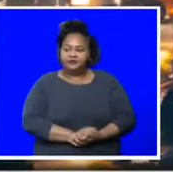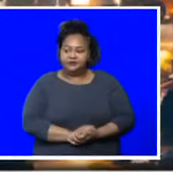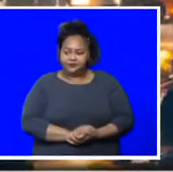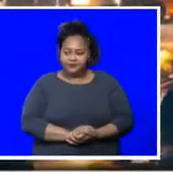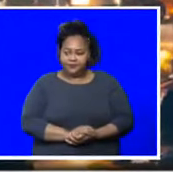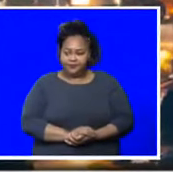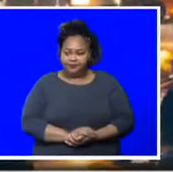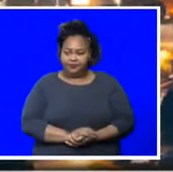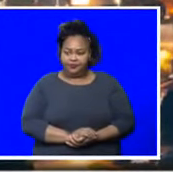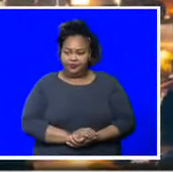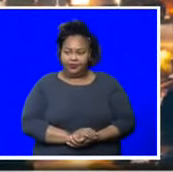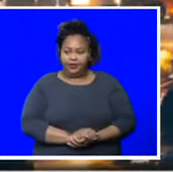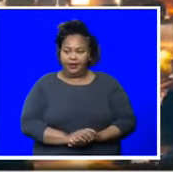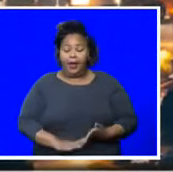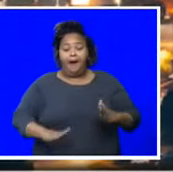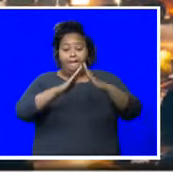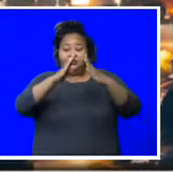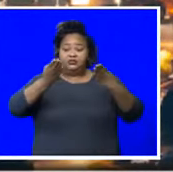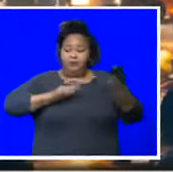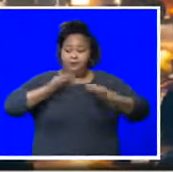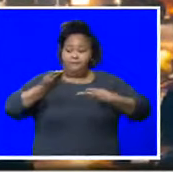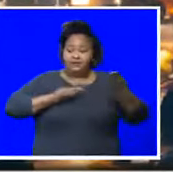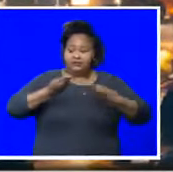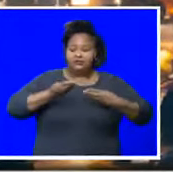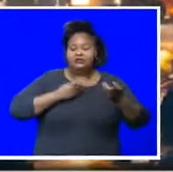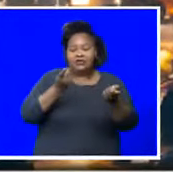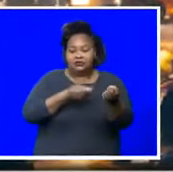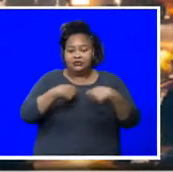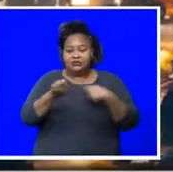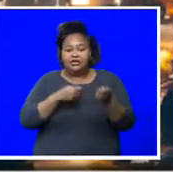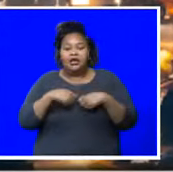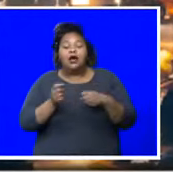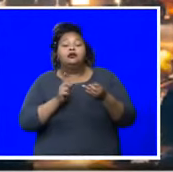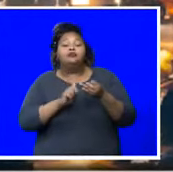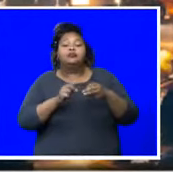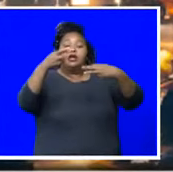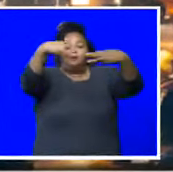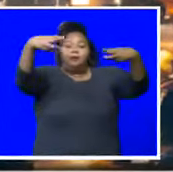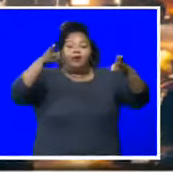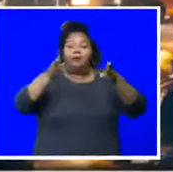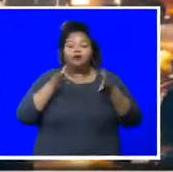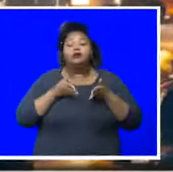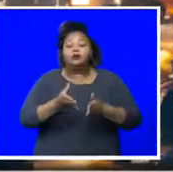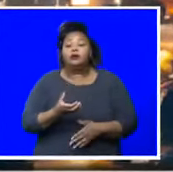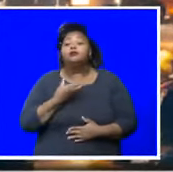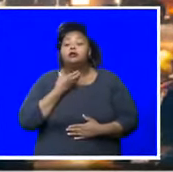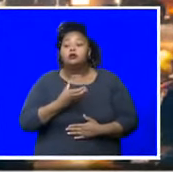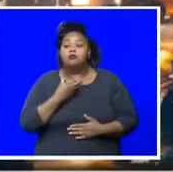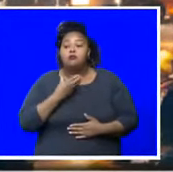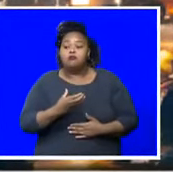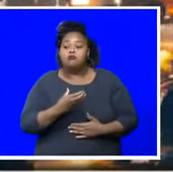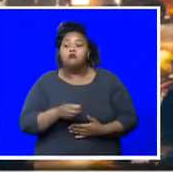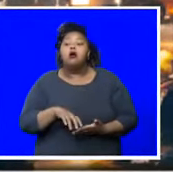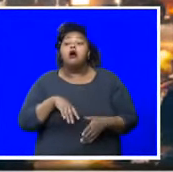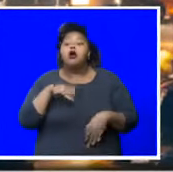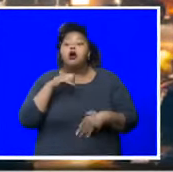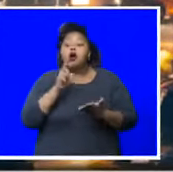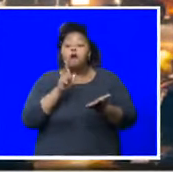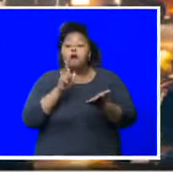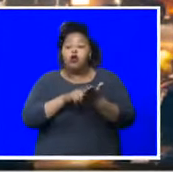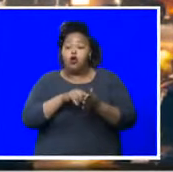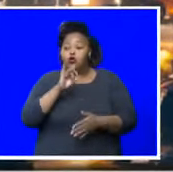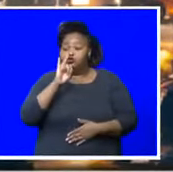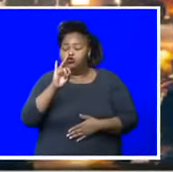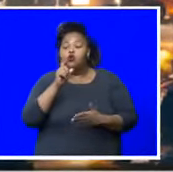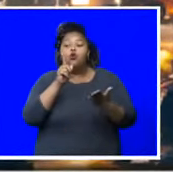Tindzaba litiko letemabhizinisi lihlangene netimbunga kubuketa kabusha imithetho lesakhankanywa lemibili lekuyi licenses bill ne